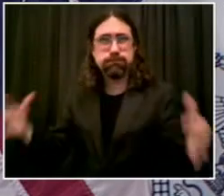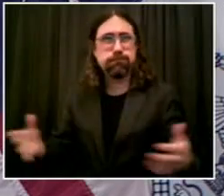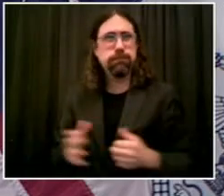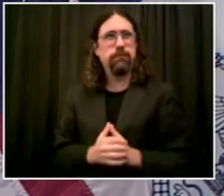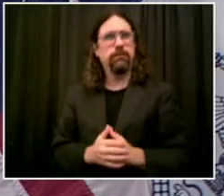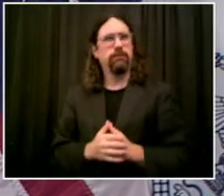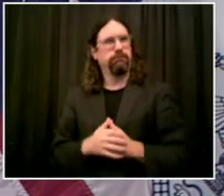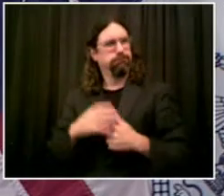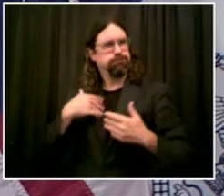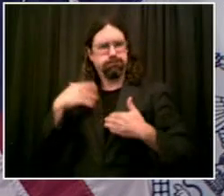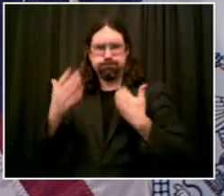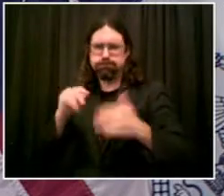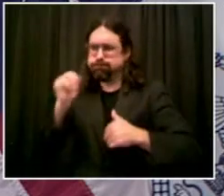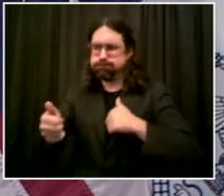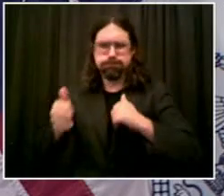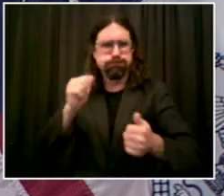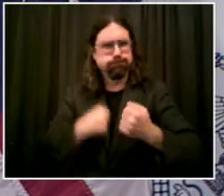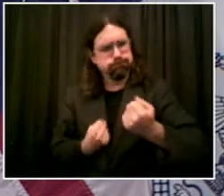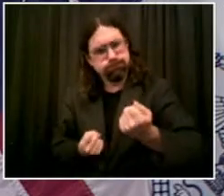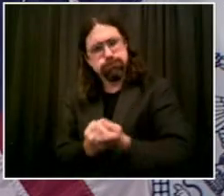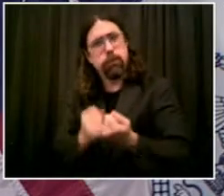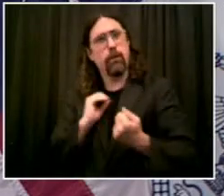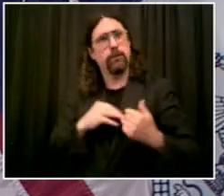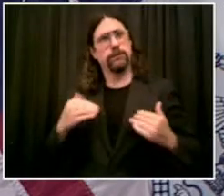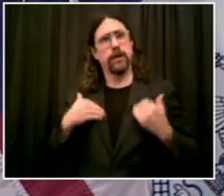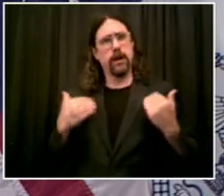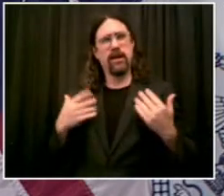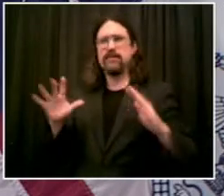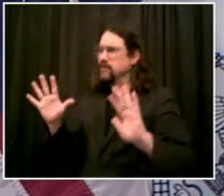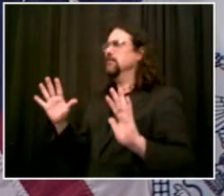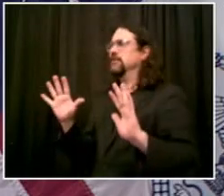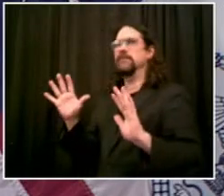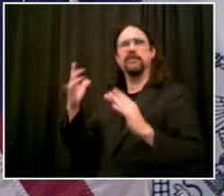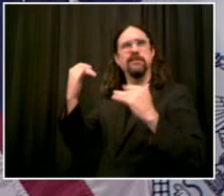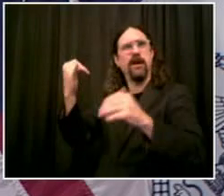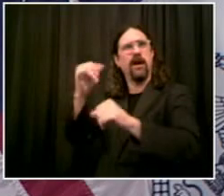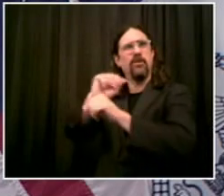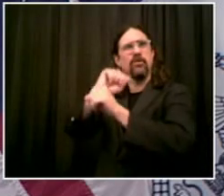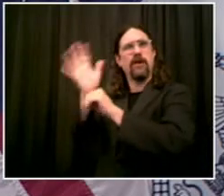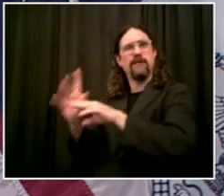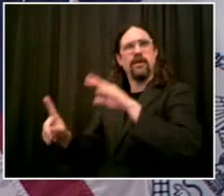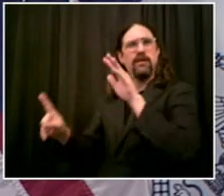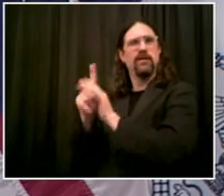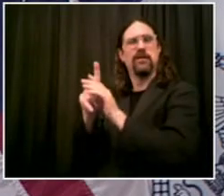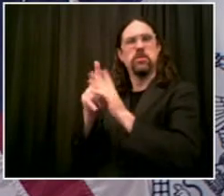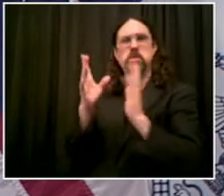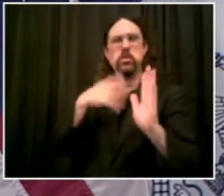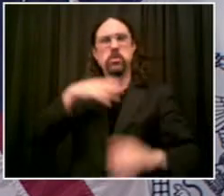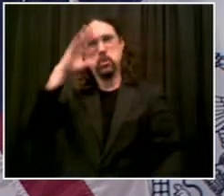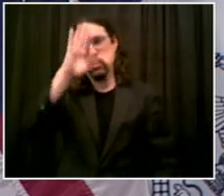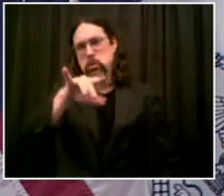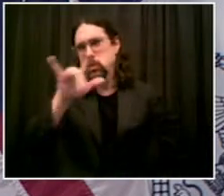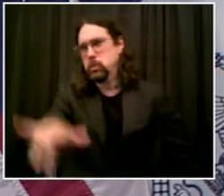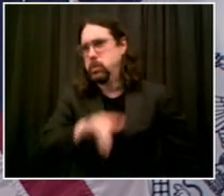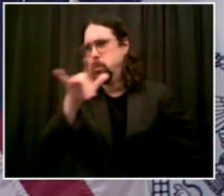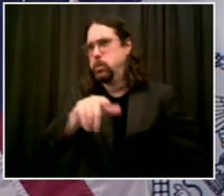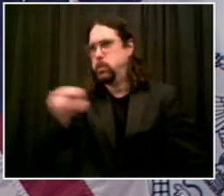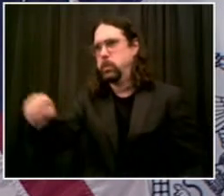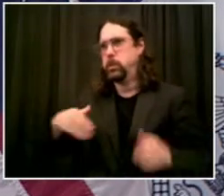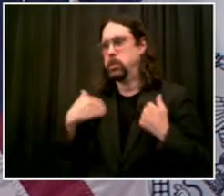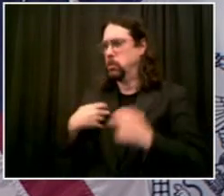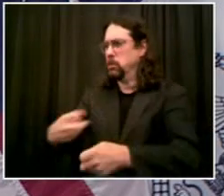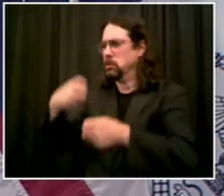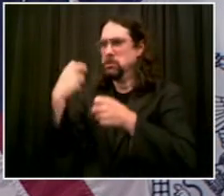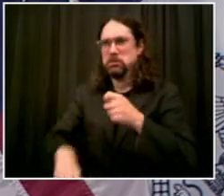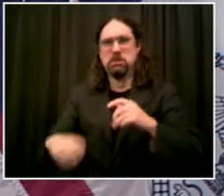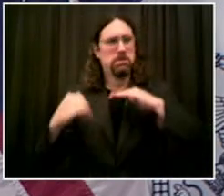figure out remote learning, being cooped up all the time. We have to help our young people. We have to make this summer better